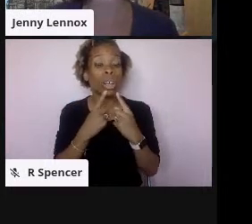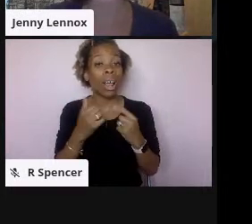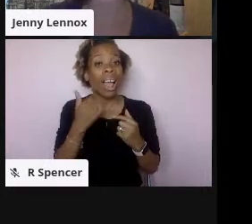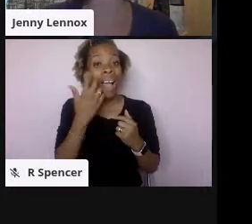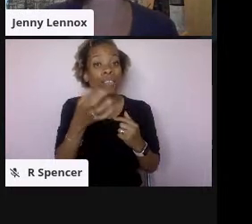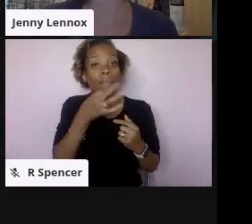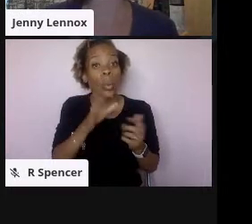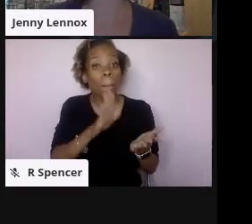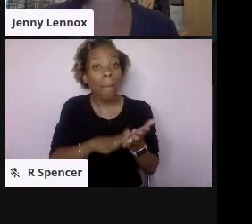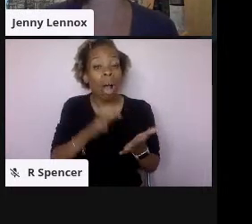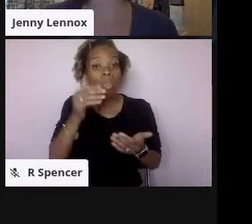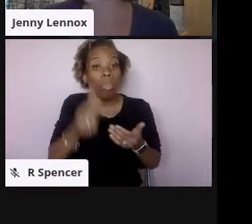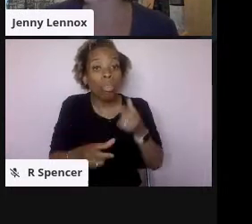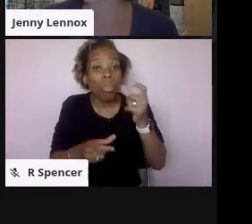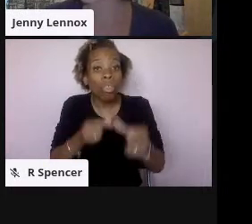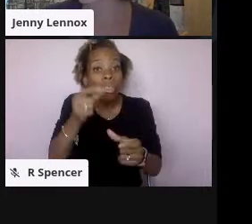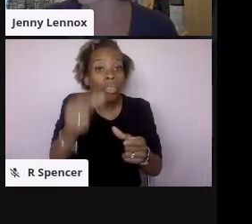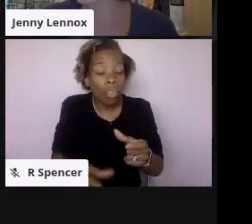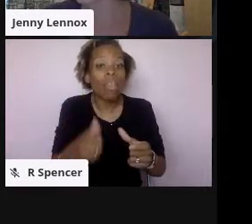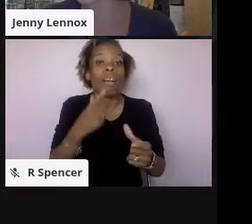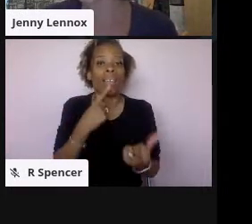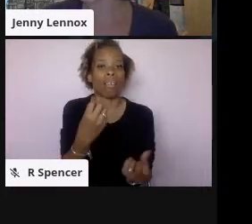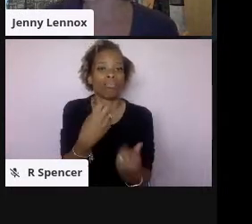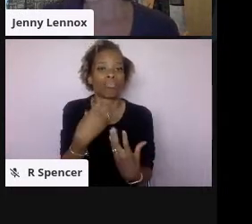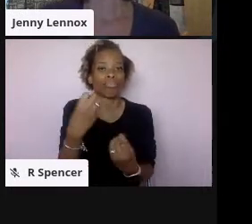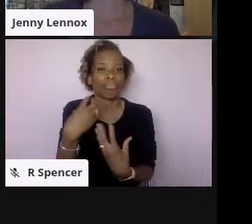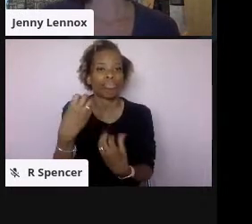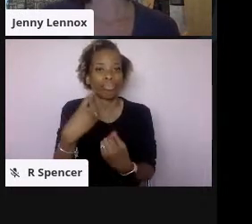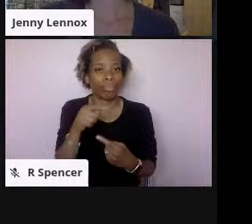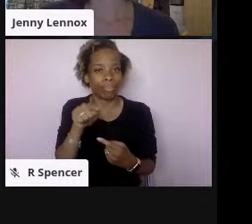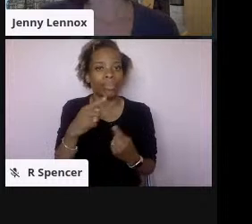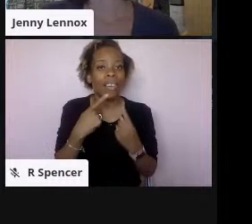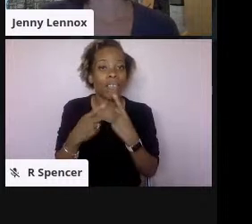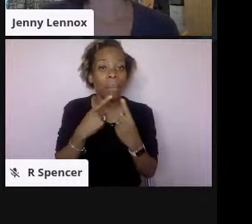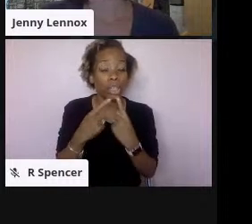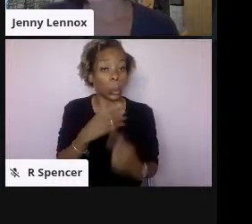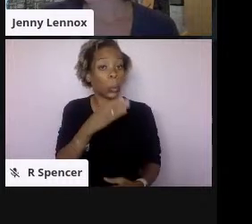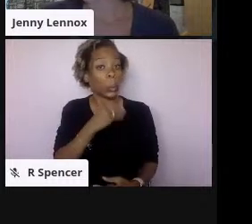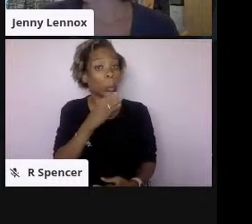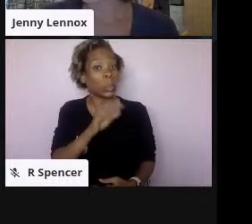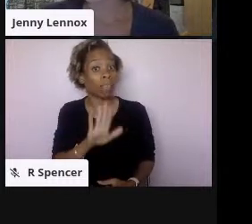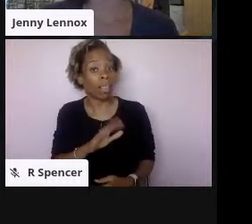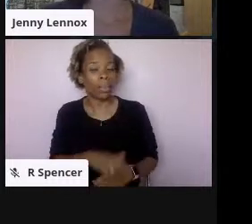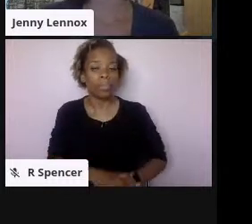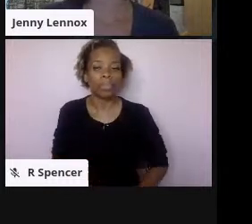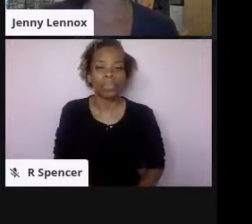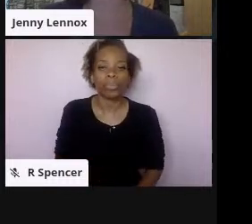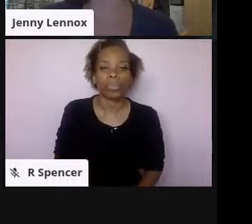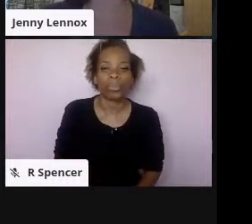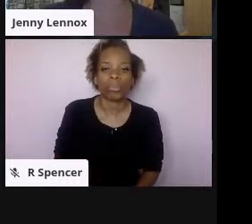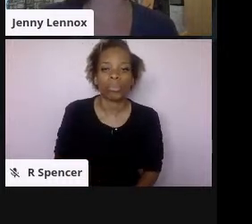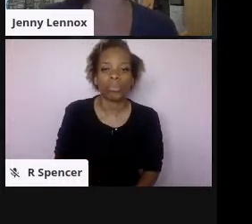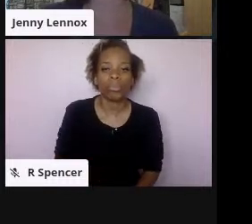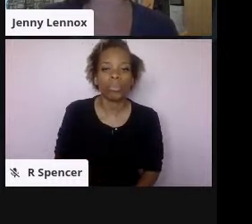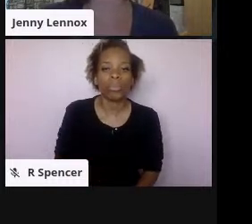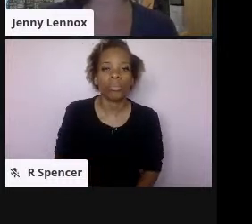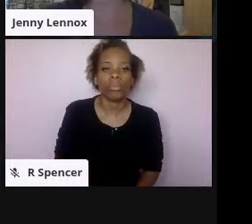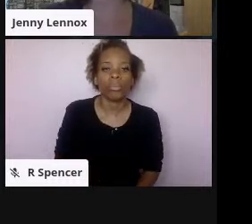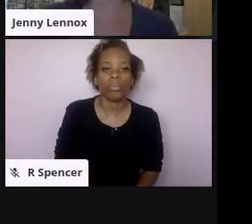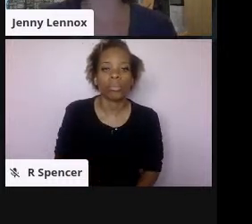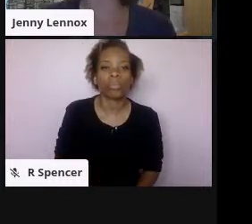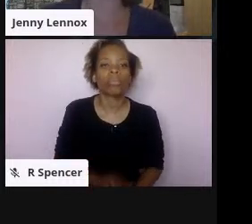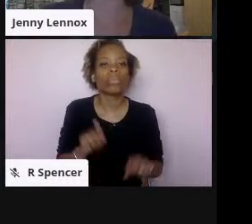see some of that and how that pans out as well. It's quite useful data to see. And they also do that for gender pay gap on by quartile